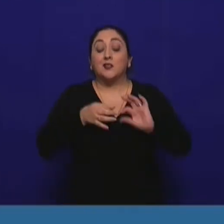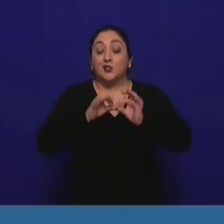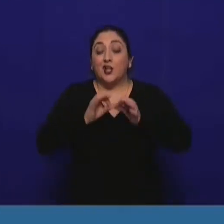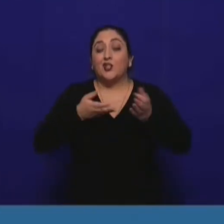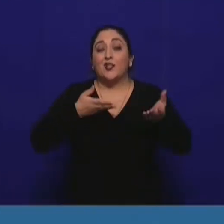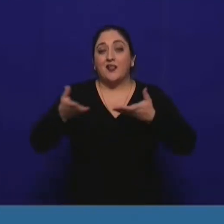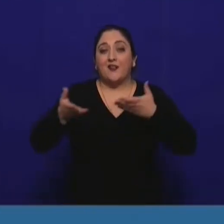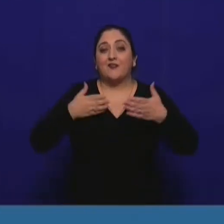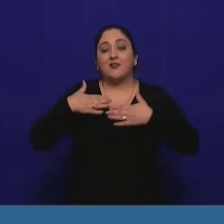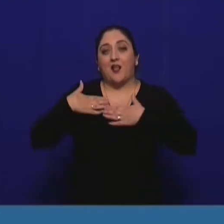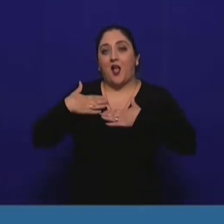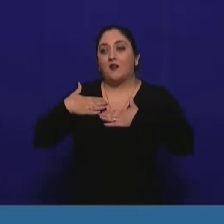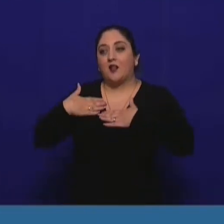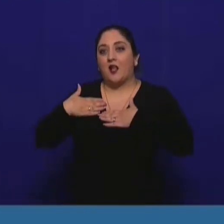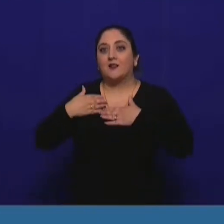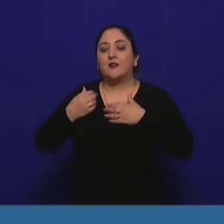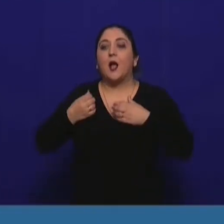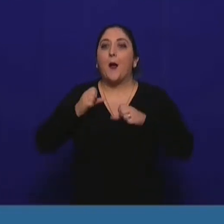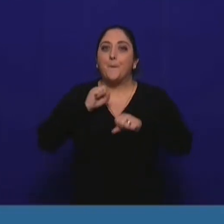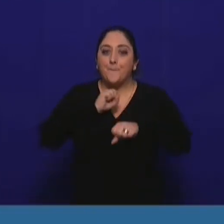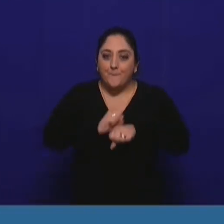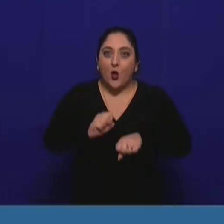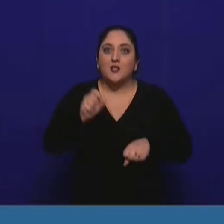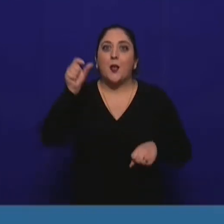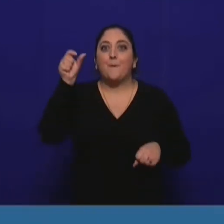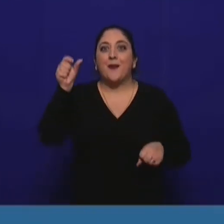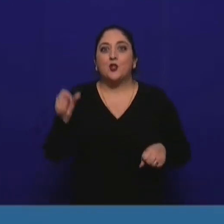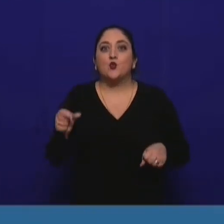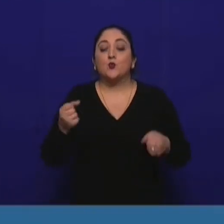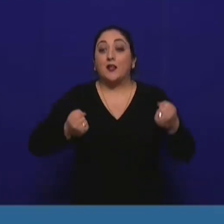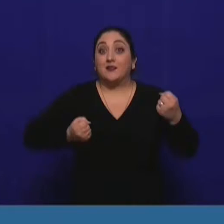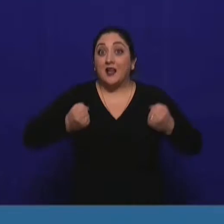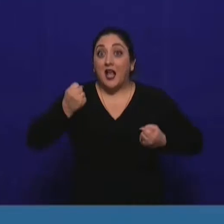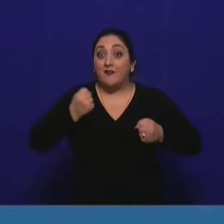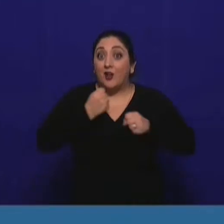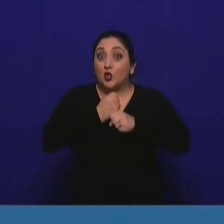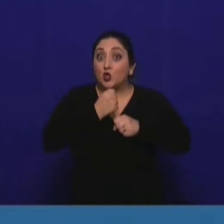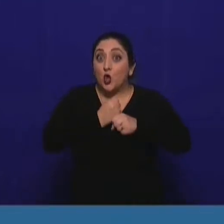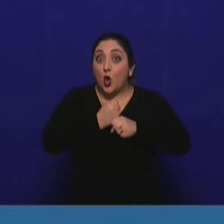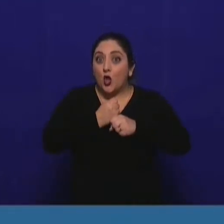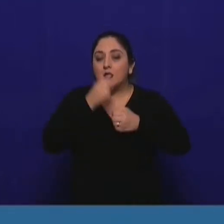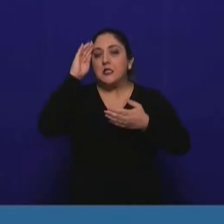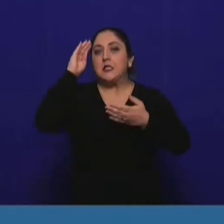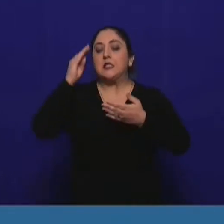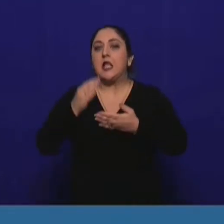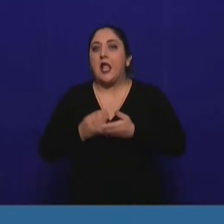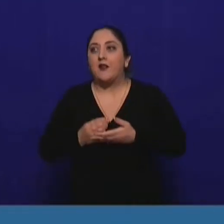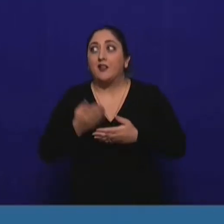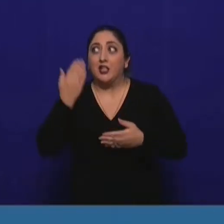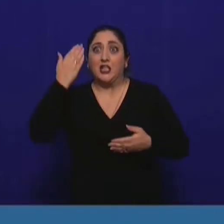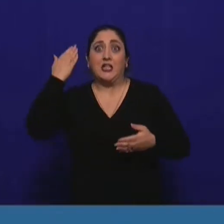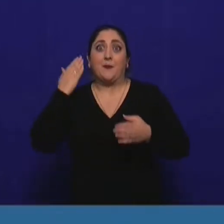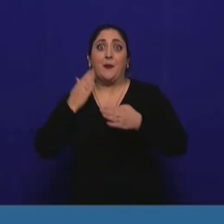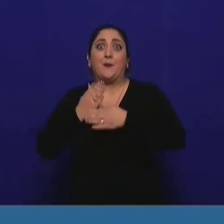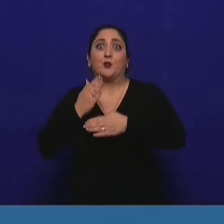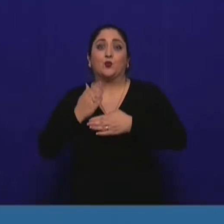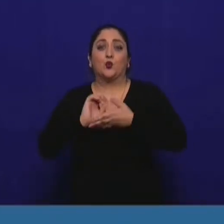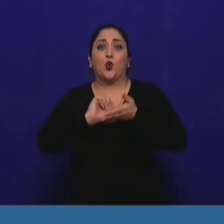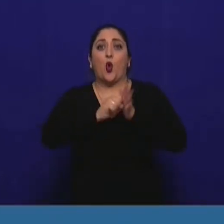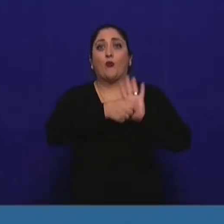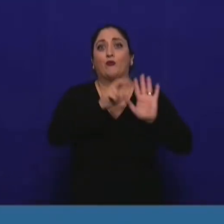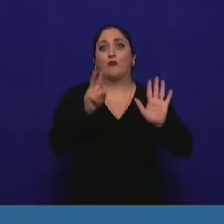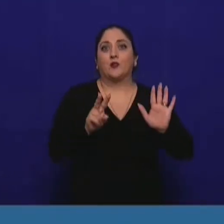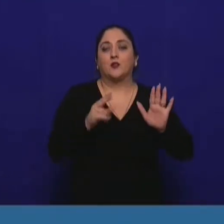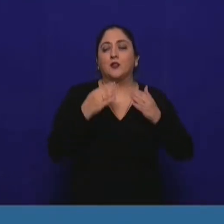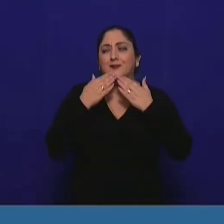nipprovdu servizz fejn għandna drivers apposta, karozzi apposta li ġew adattati apposta sa mill-bidunet ta' din il-pandemija u minn hawn